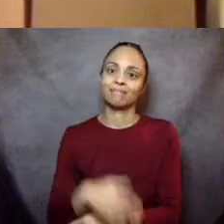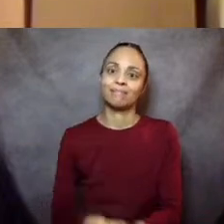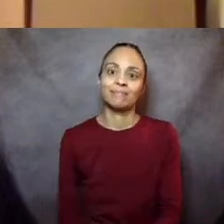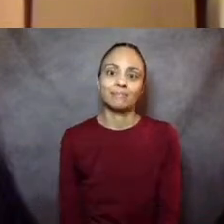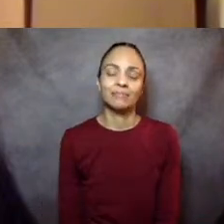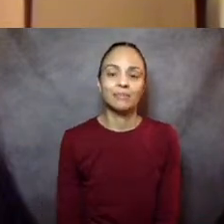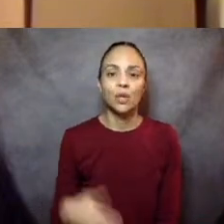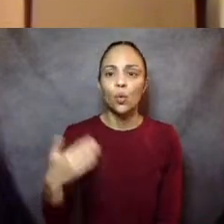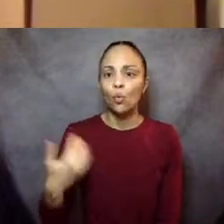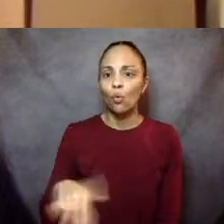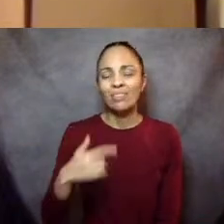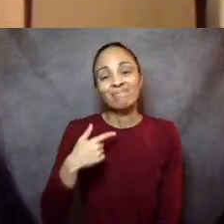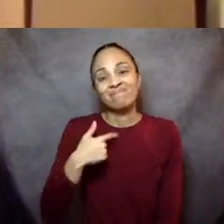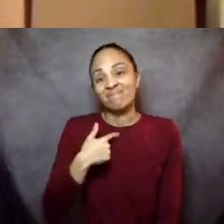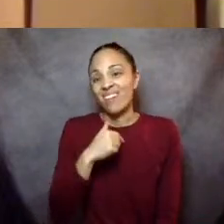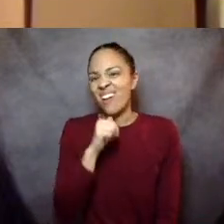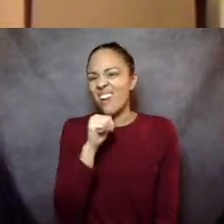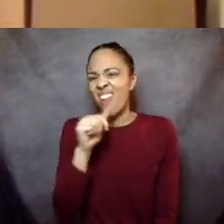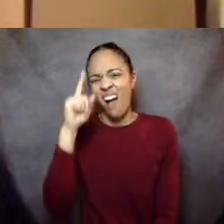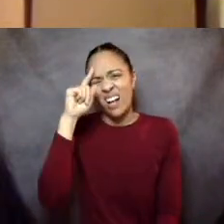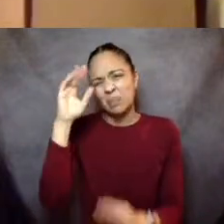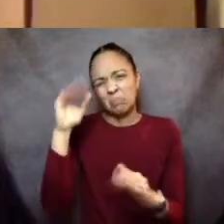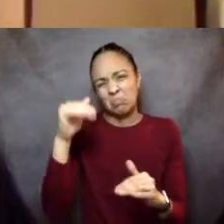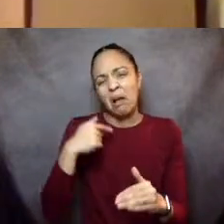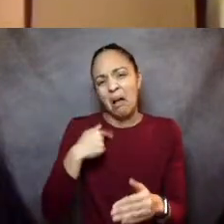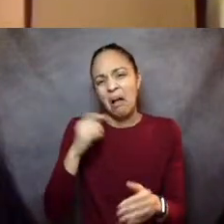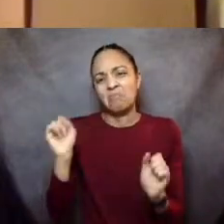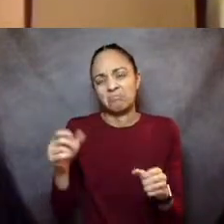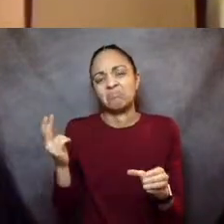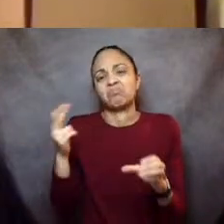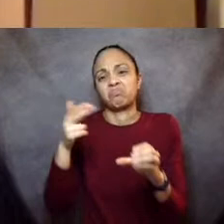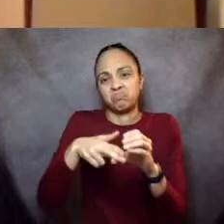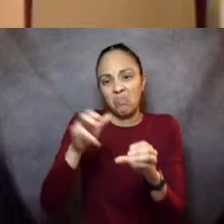Jamison, whom I thought was brilliant,